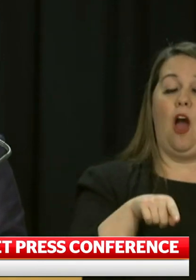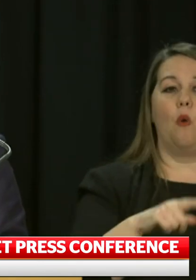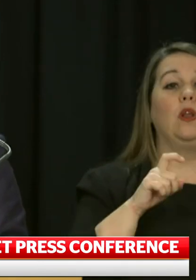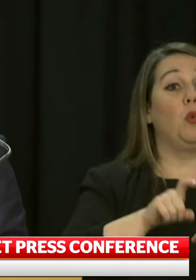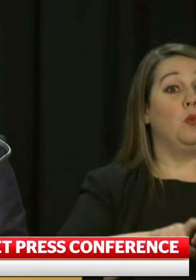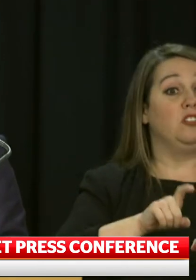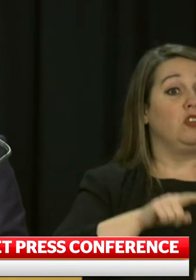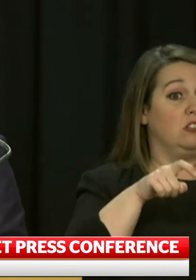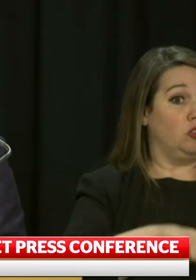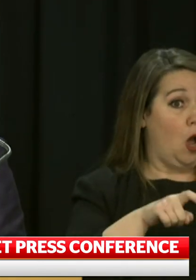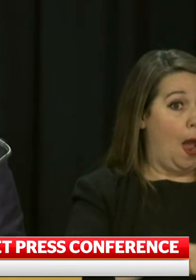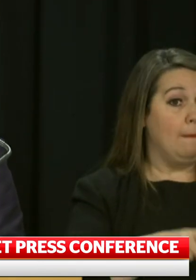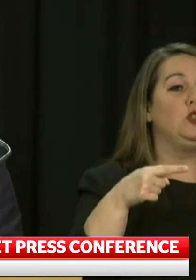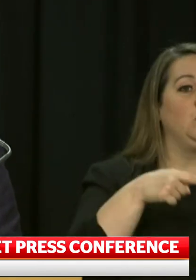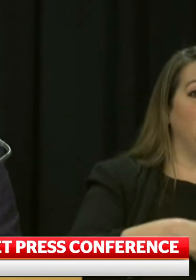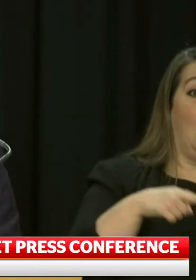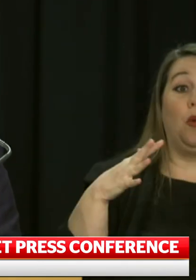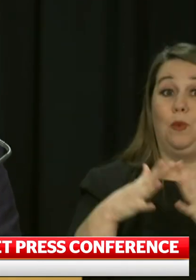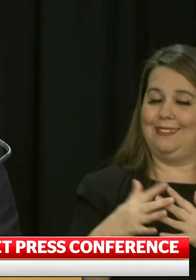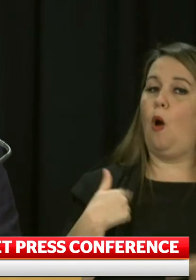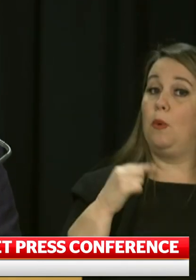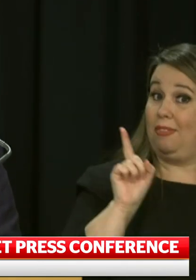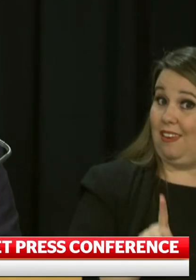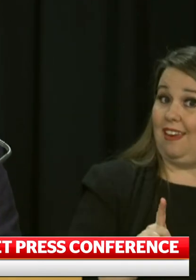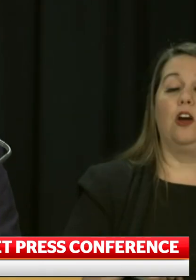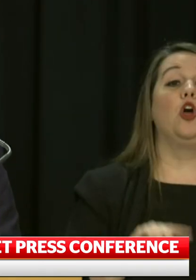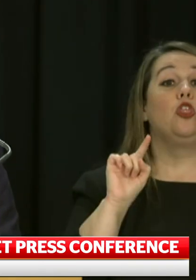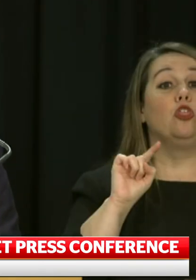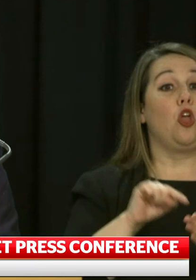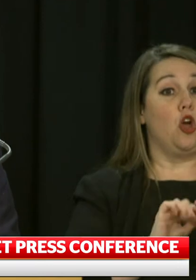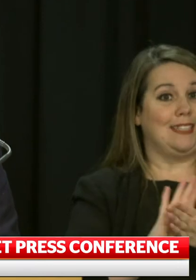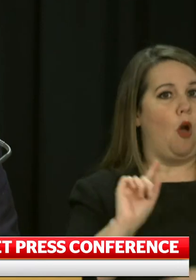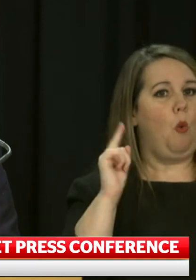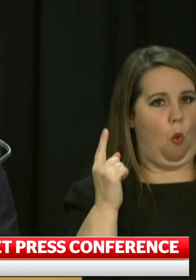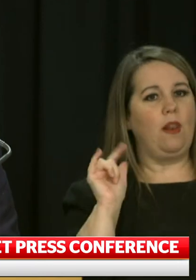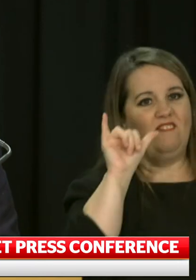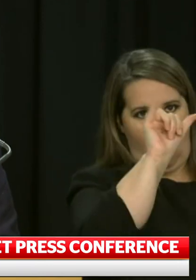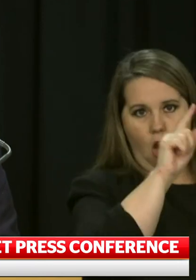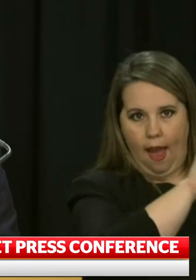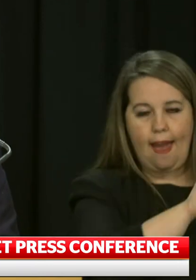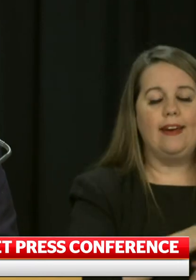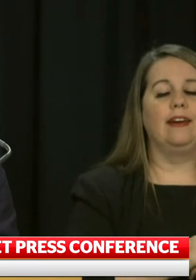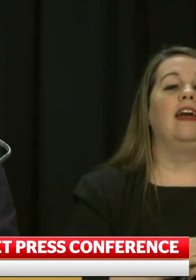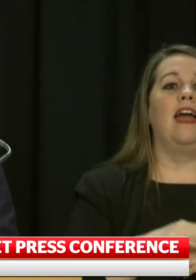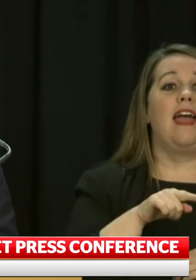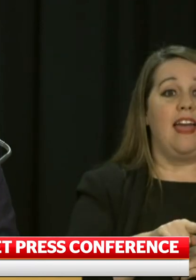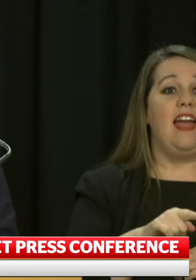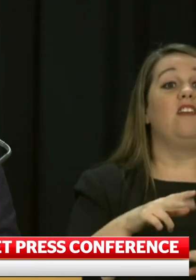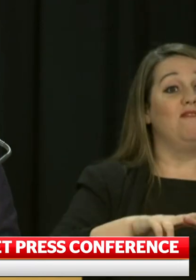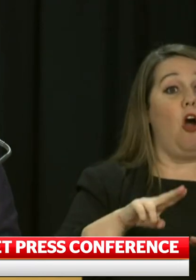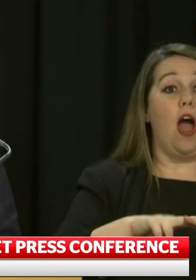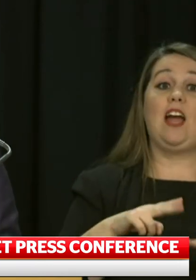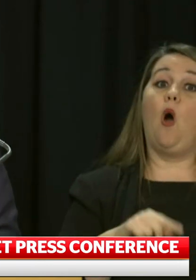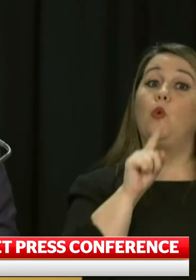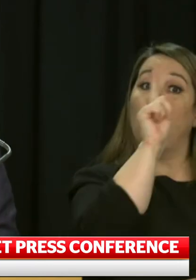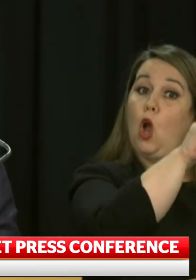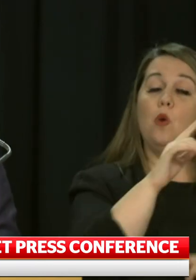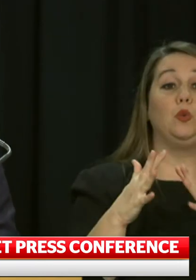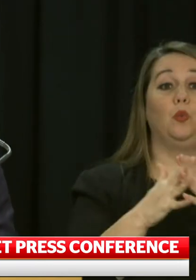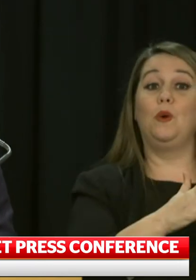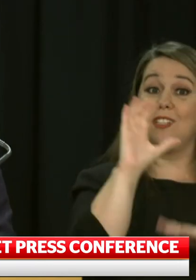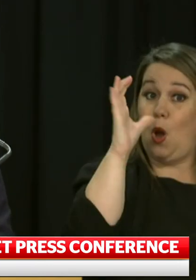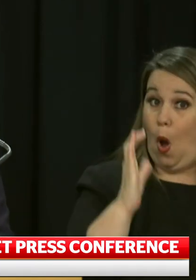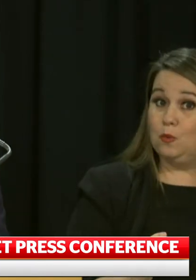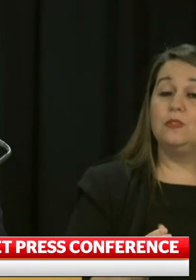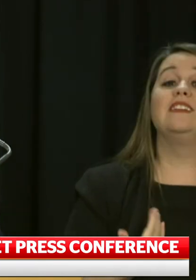on Tuesday and Wednesday. On Thursday, I'll be in Auckland, and on Friday, I'll be visiting the West Coast. Now, happy to open up for questions. Jessica.